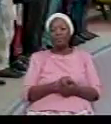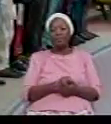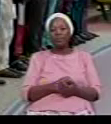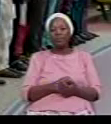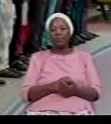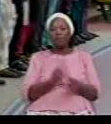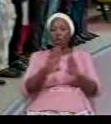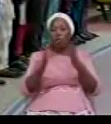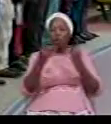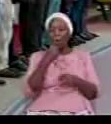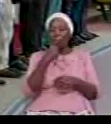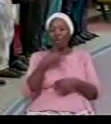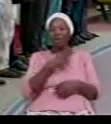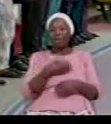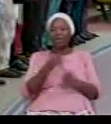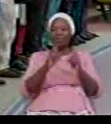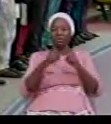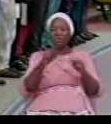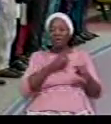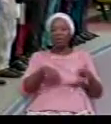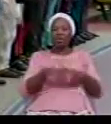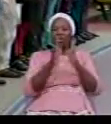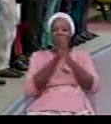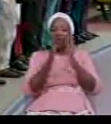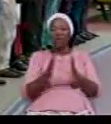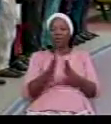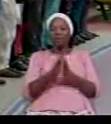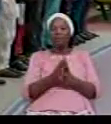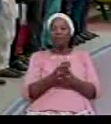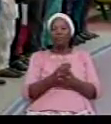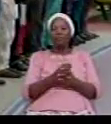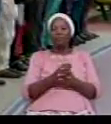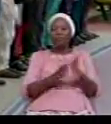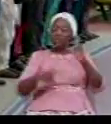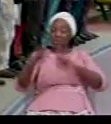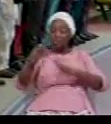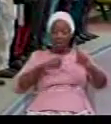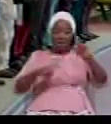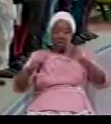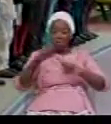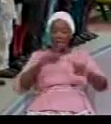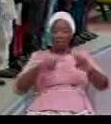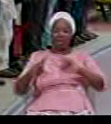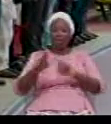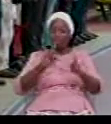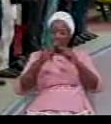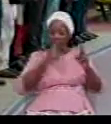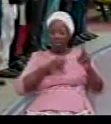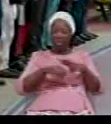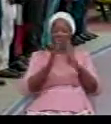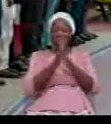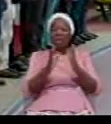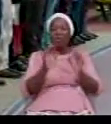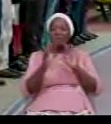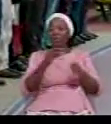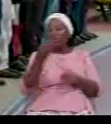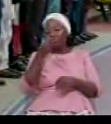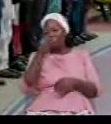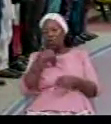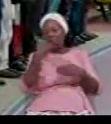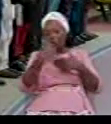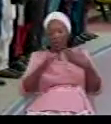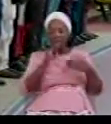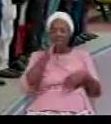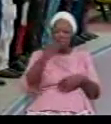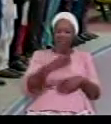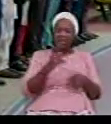Open your mouth and talk to the Lord in prayer. If the food, if the bread is there, then you